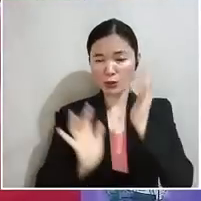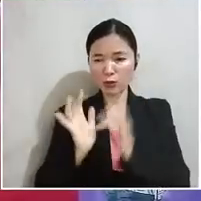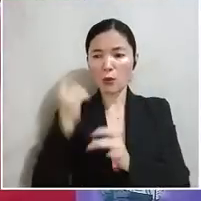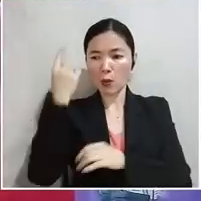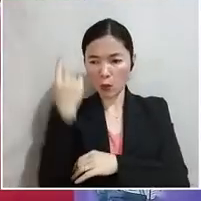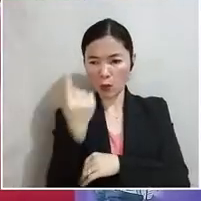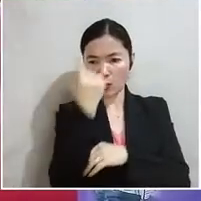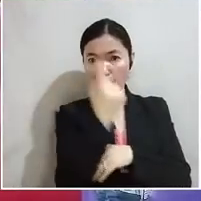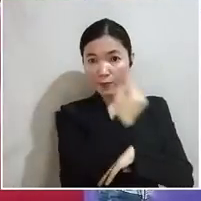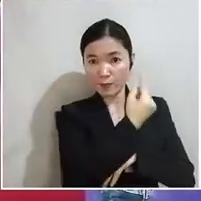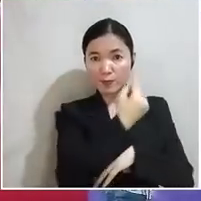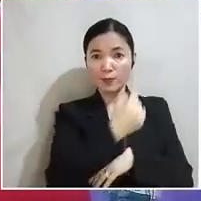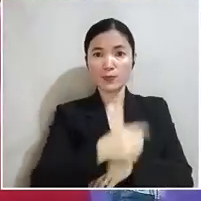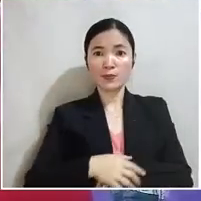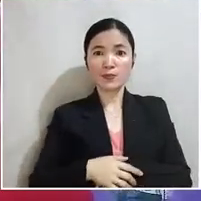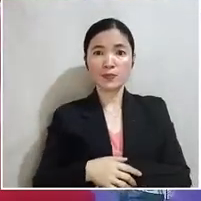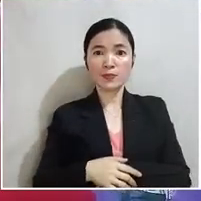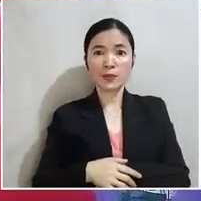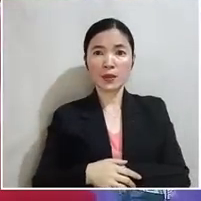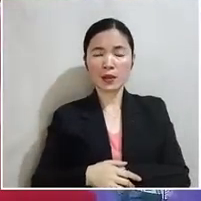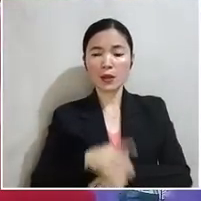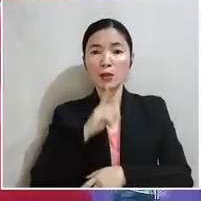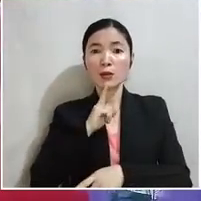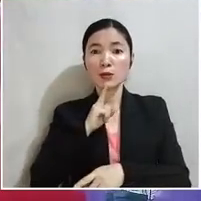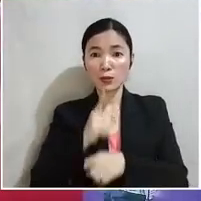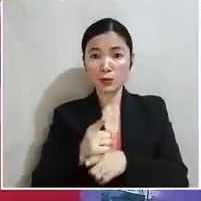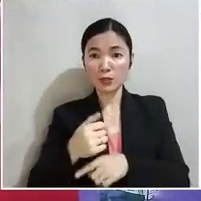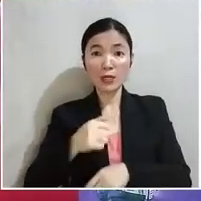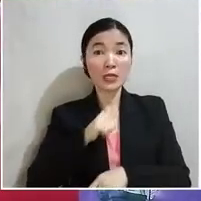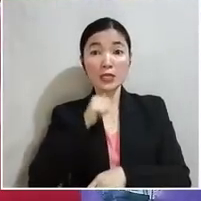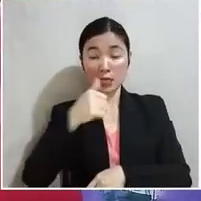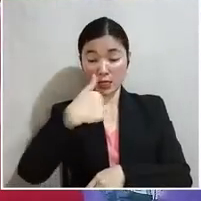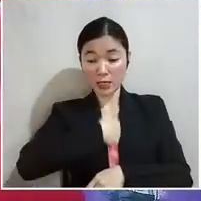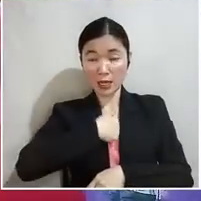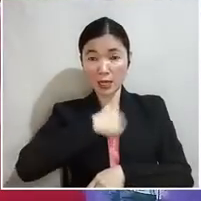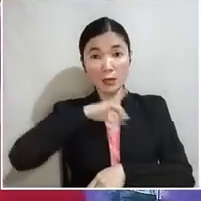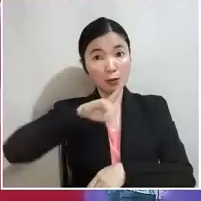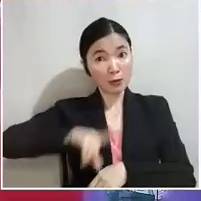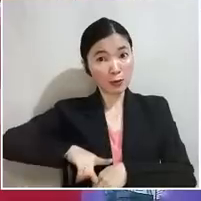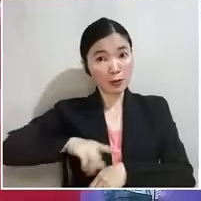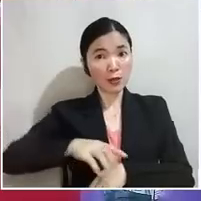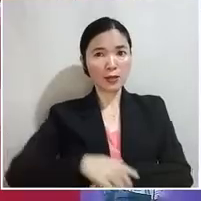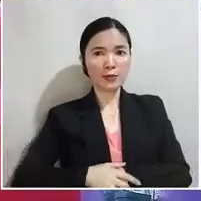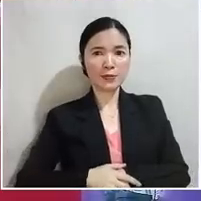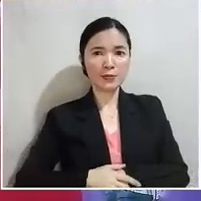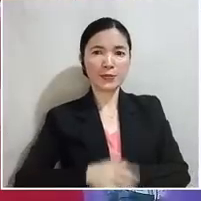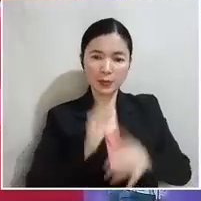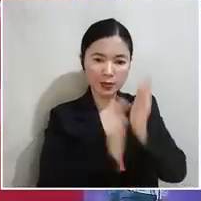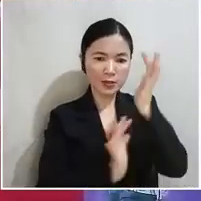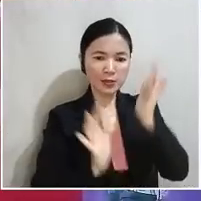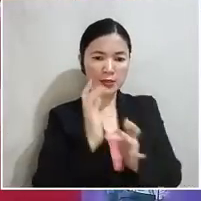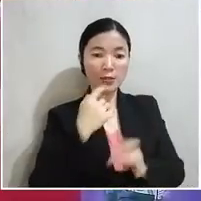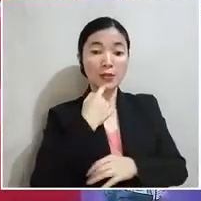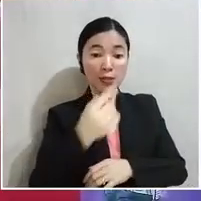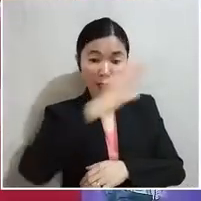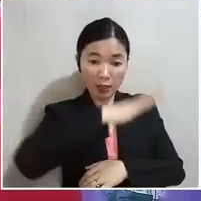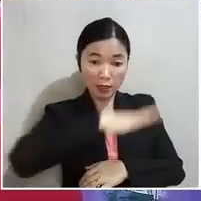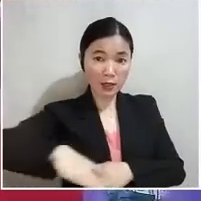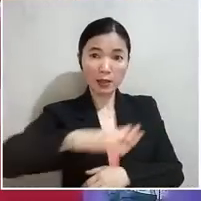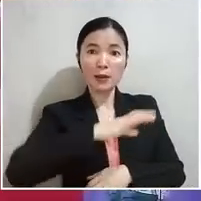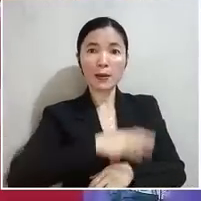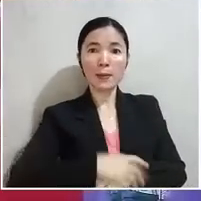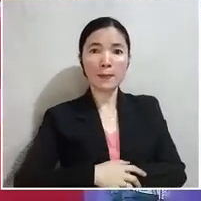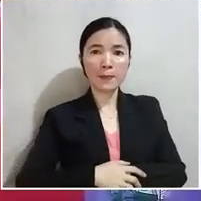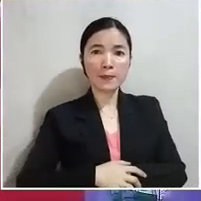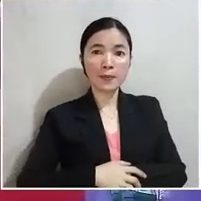another, "Surely it is not I, Lord." He said in reply, "He who has dipped